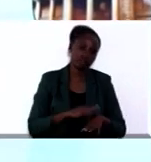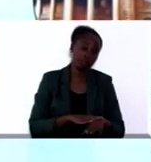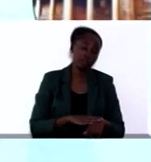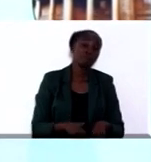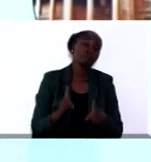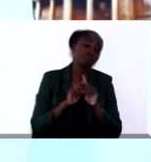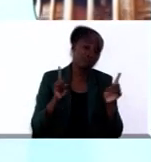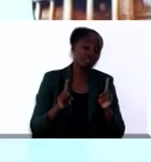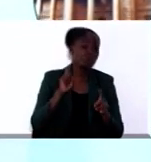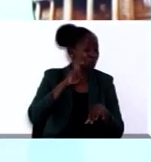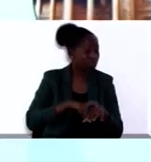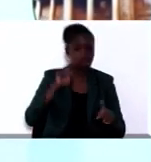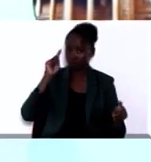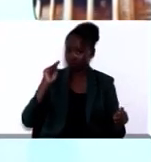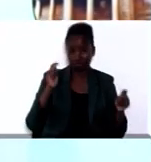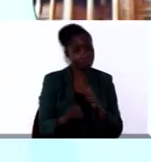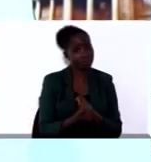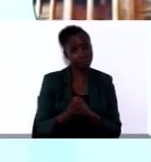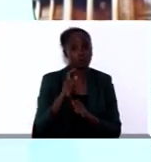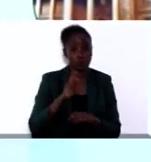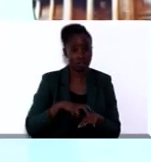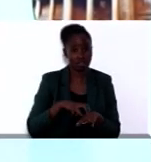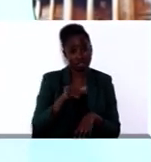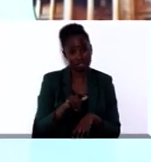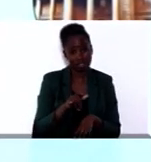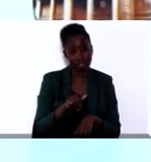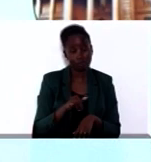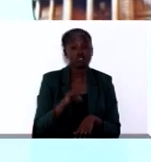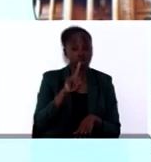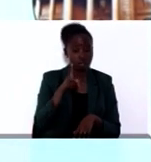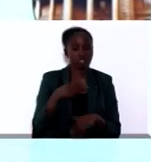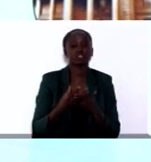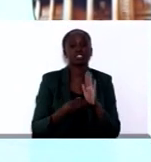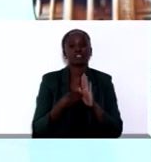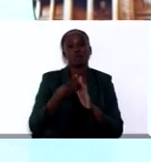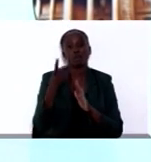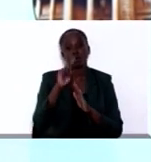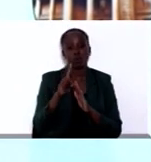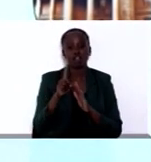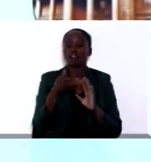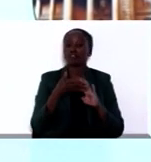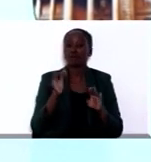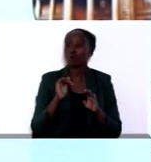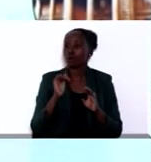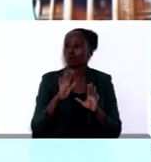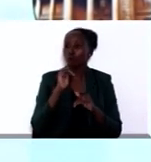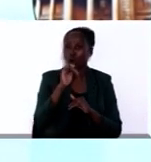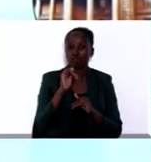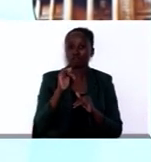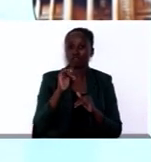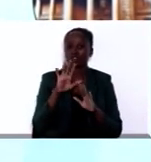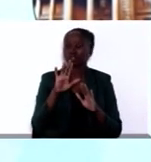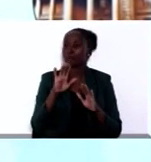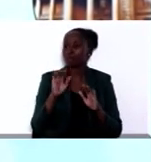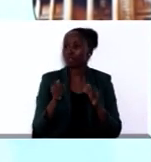just transition. We will also promote the development of the overriding imperative in